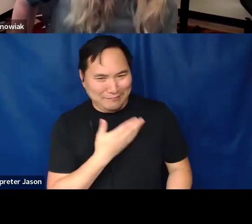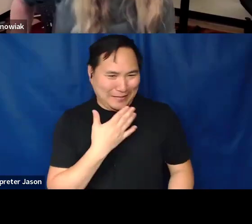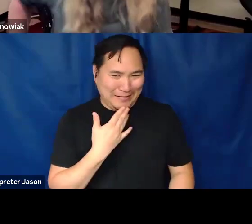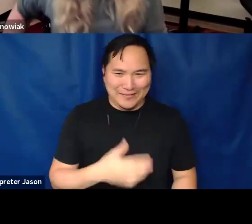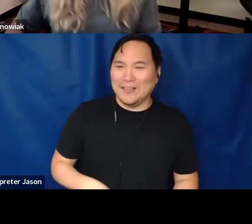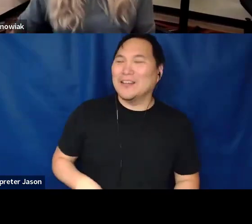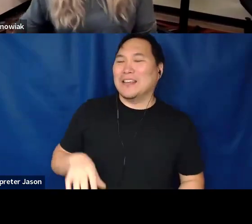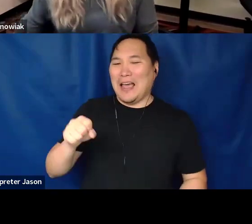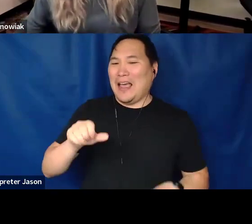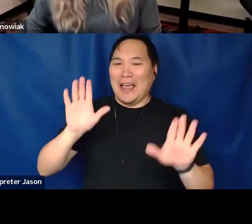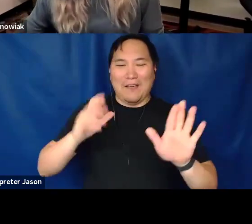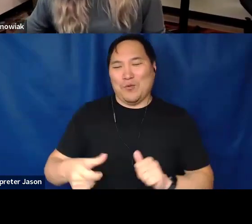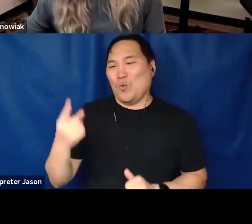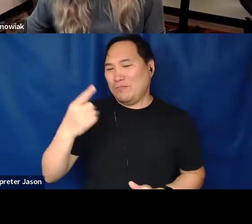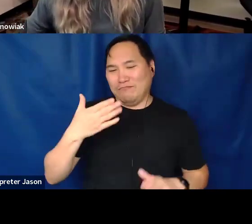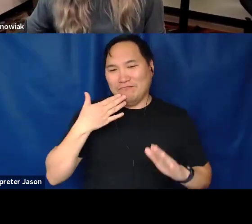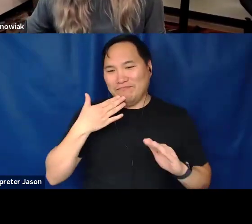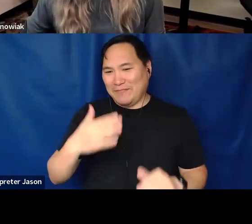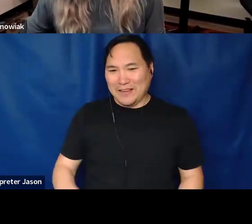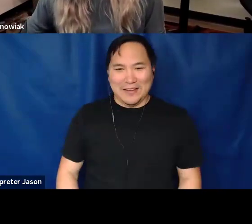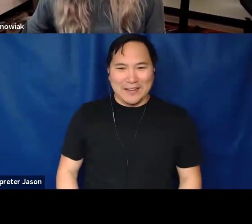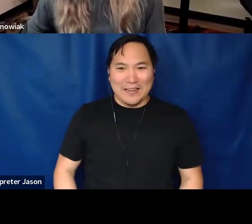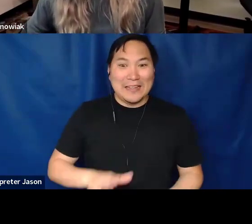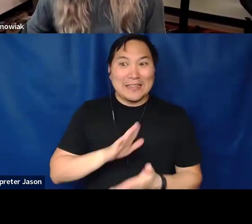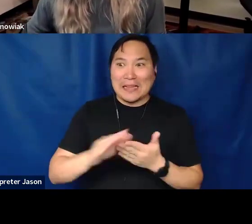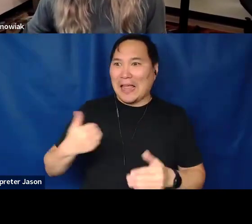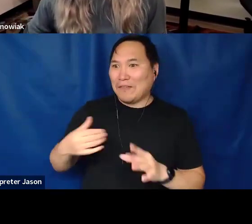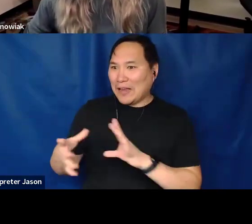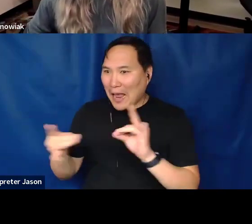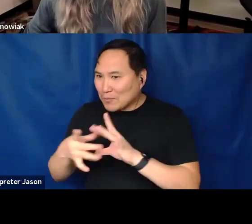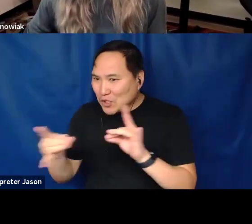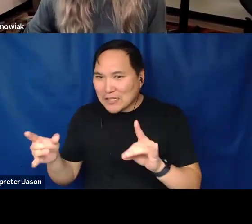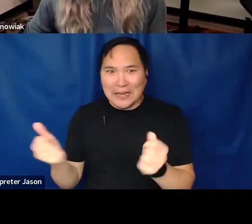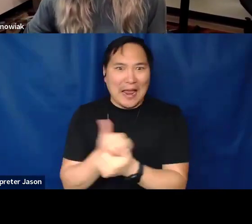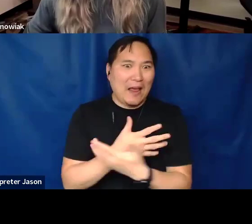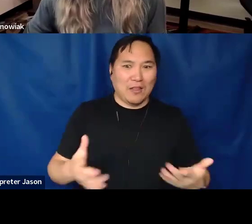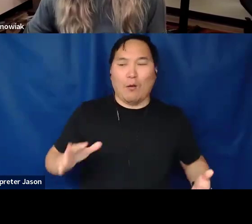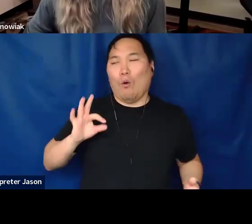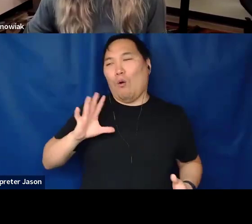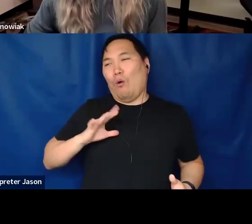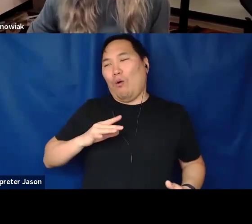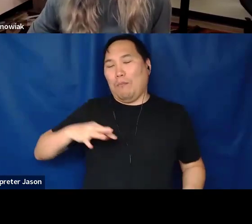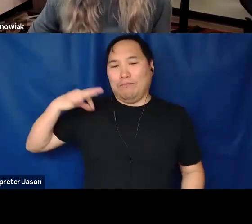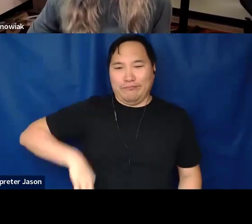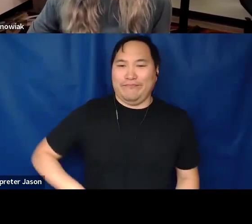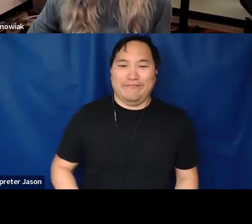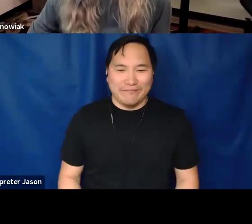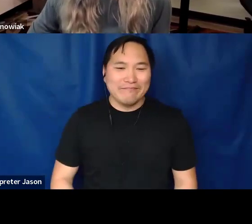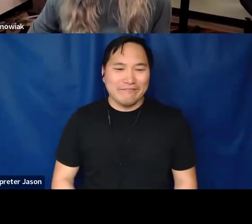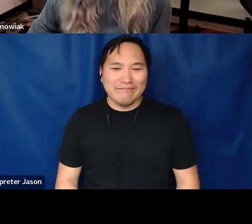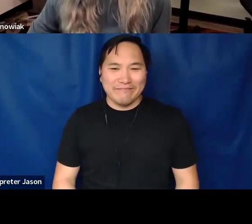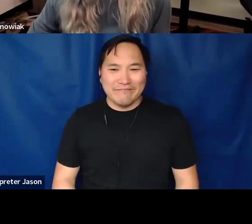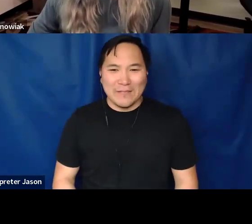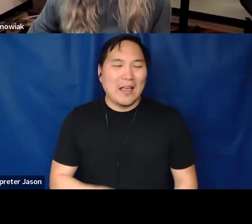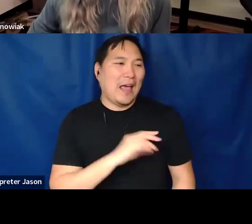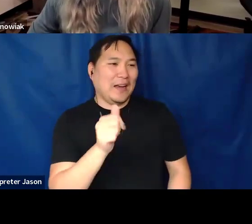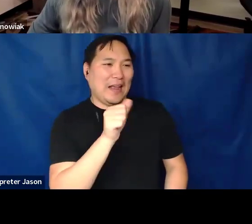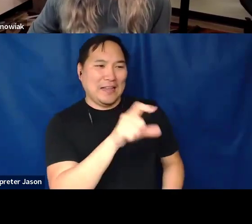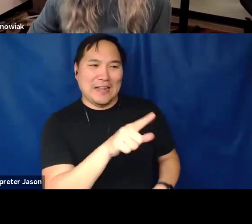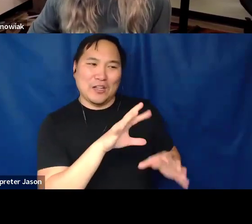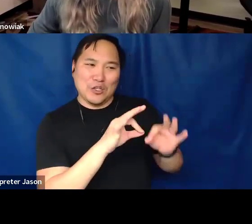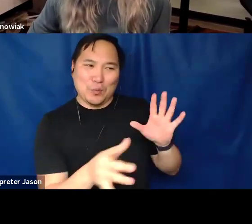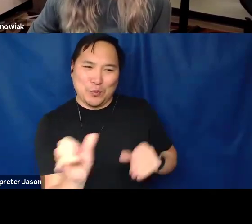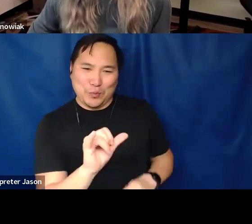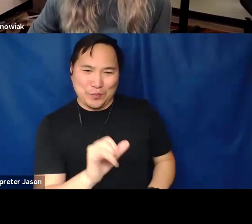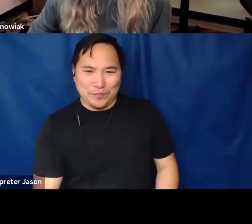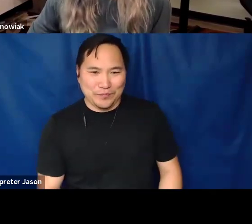to go. So, thank you. Nice to have the captioners too. That's a bonus. And our ASL folks is